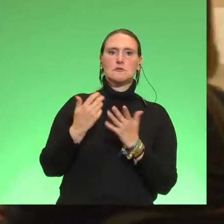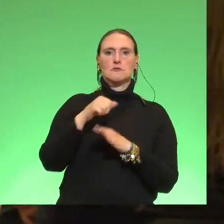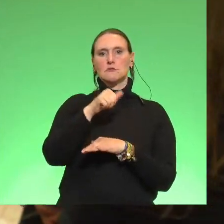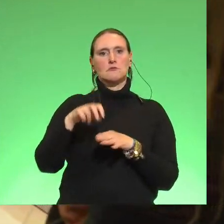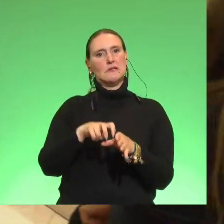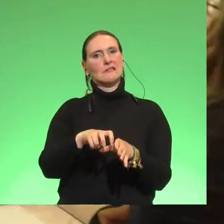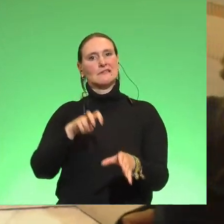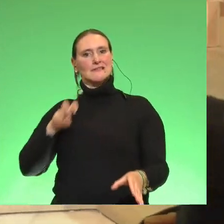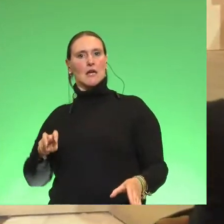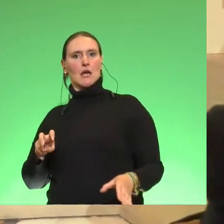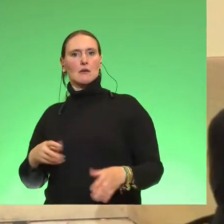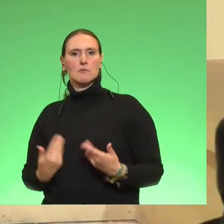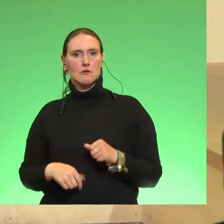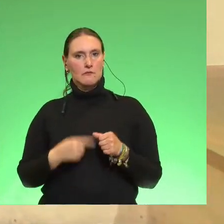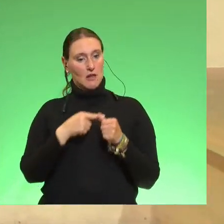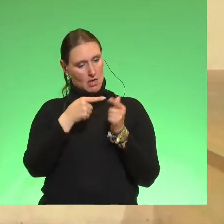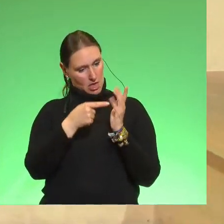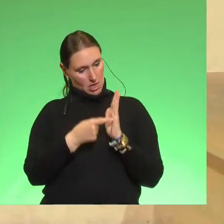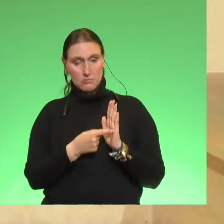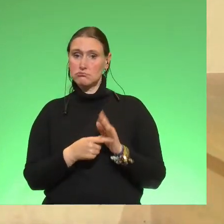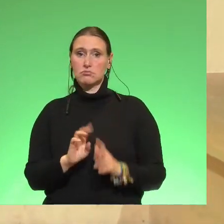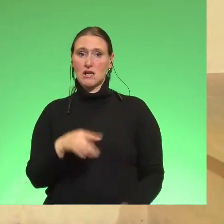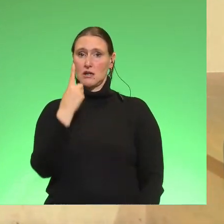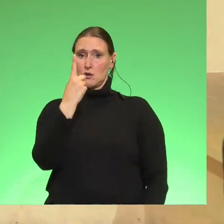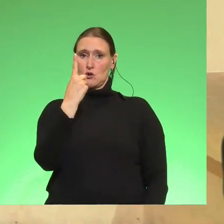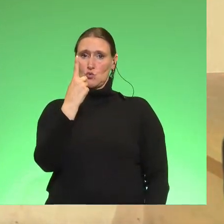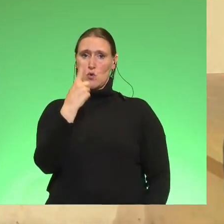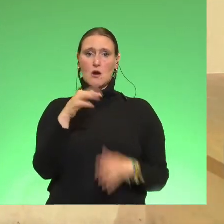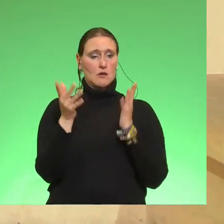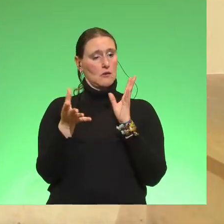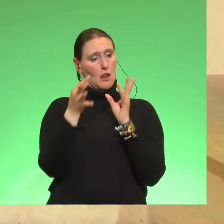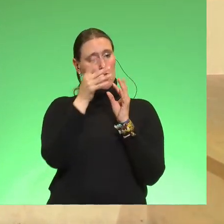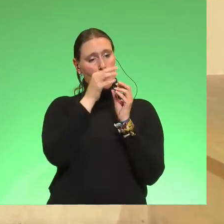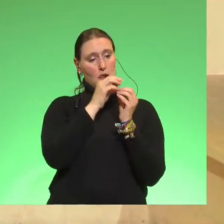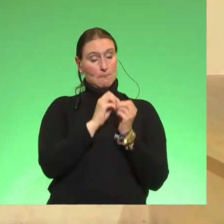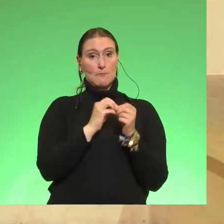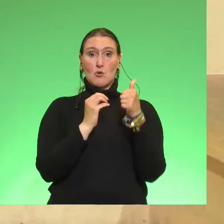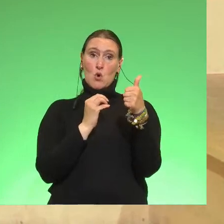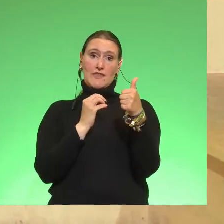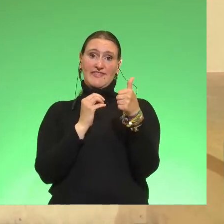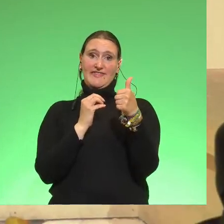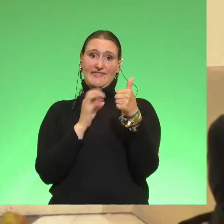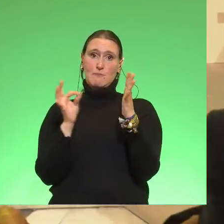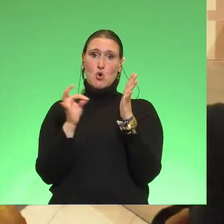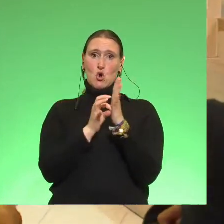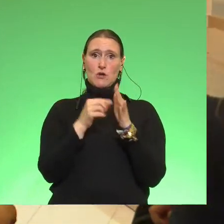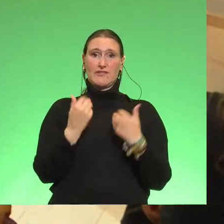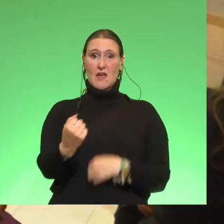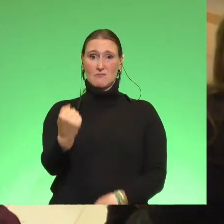It's not 5 points, it's 1 point. Step out of the power position and leave it.